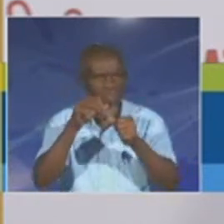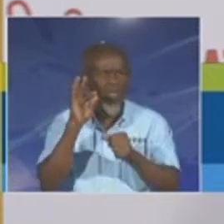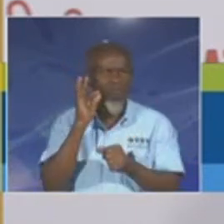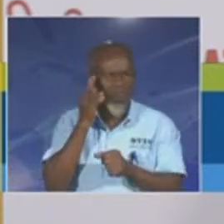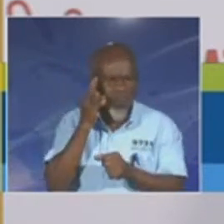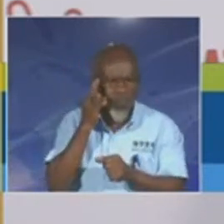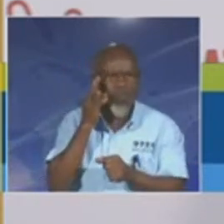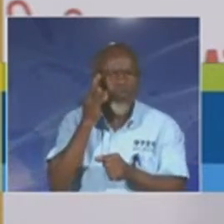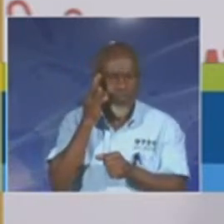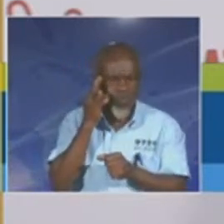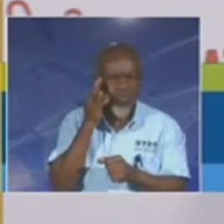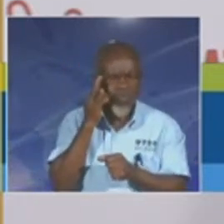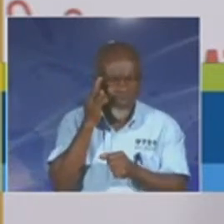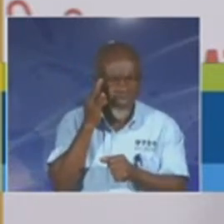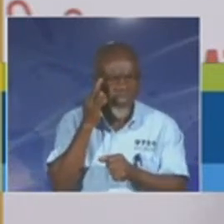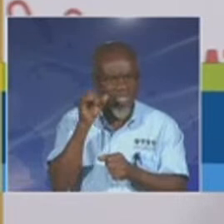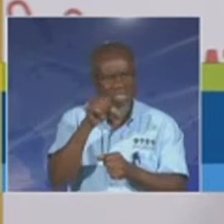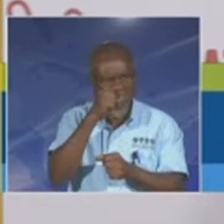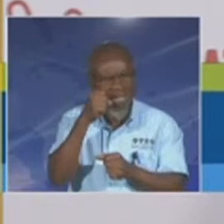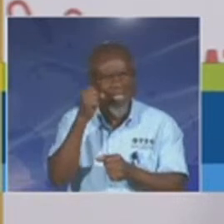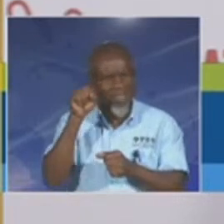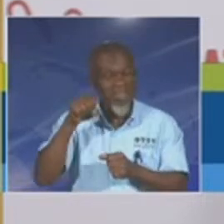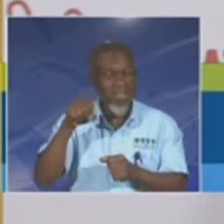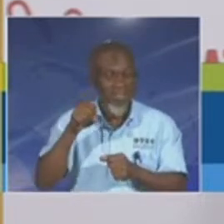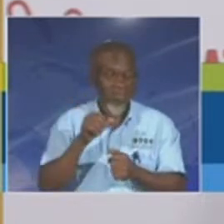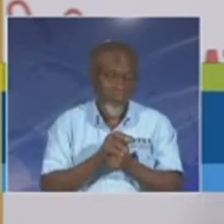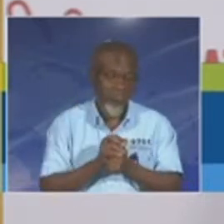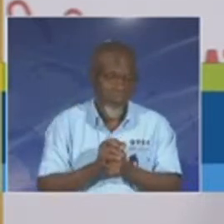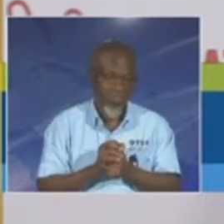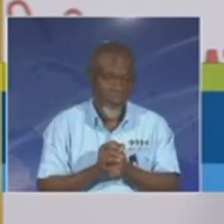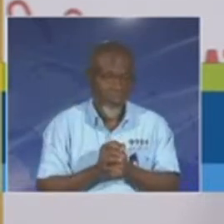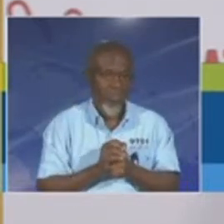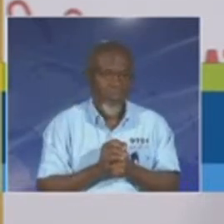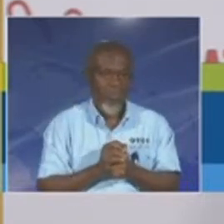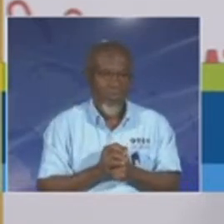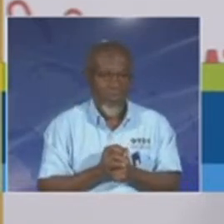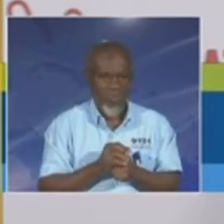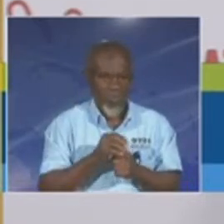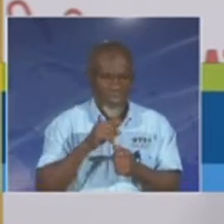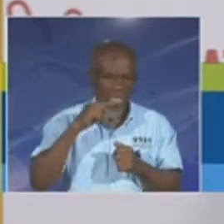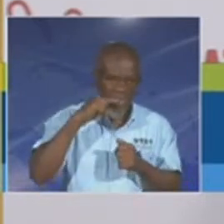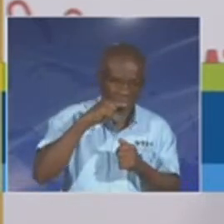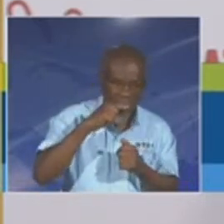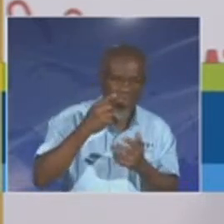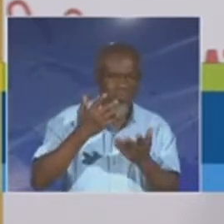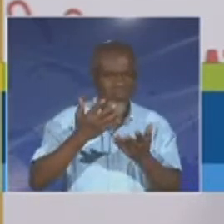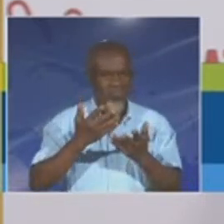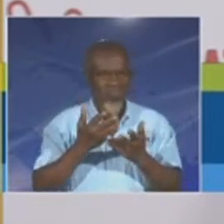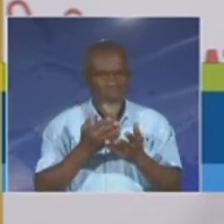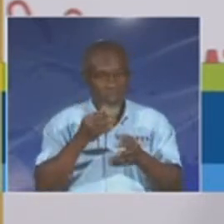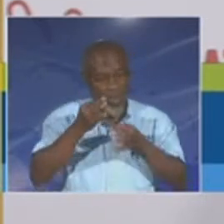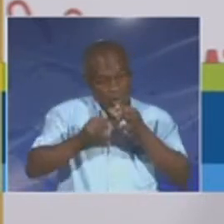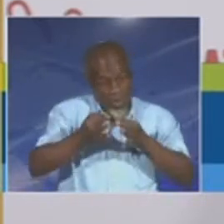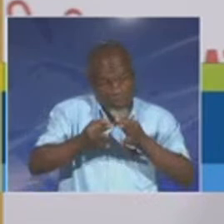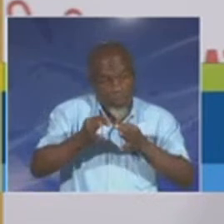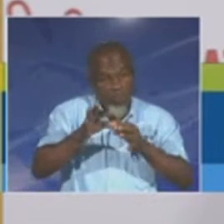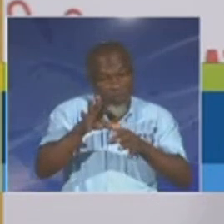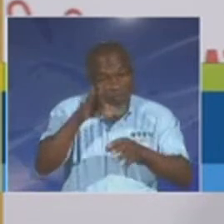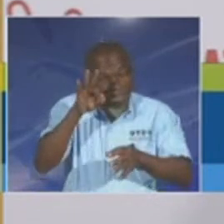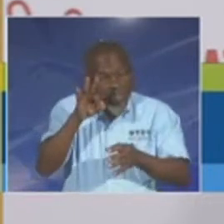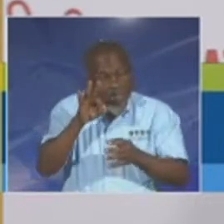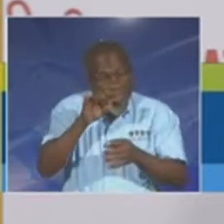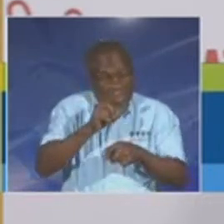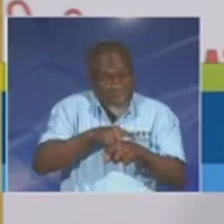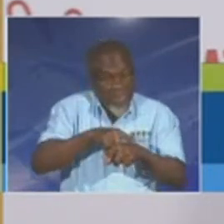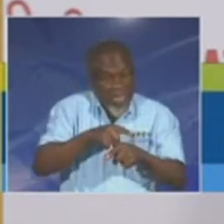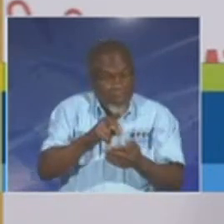carrots, that's your snack. It does not have to be something that's packaged. But in terms of the cooking, I think that when you do find time, let's say one day for the week or